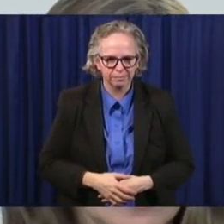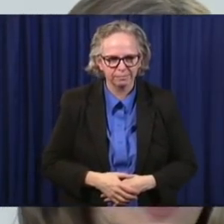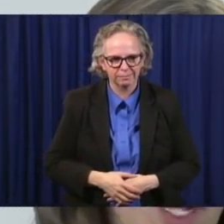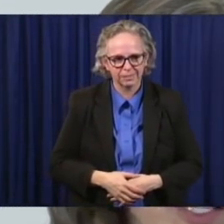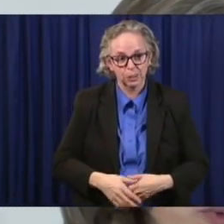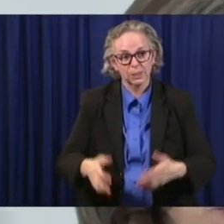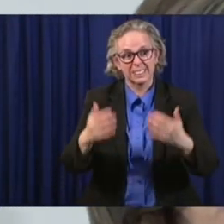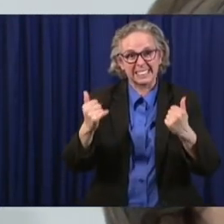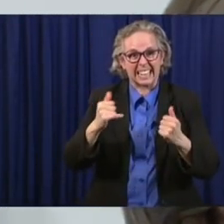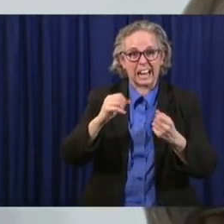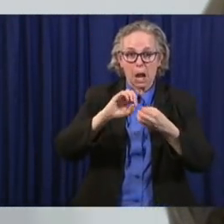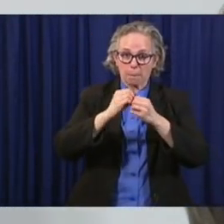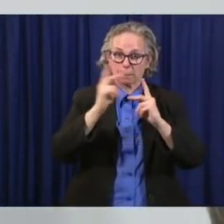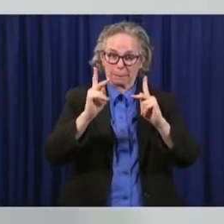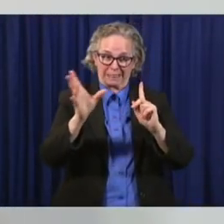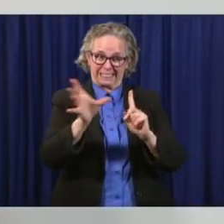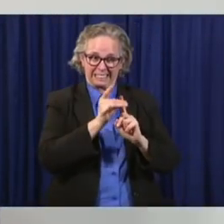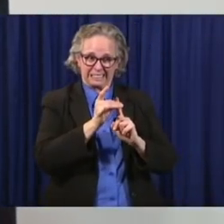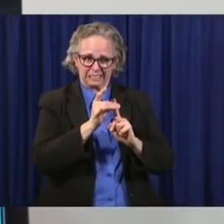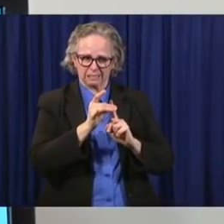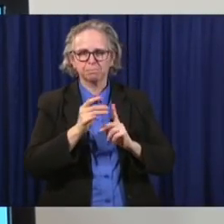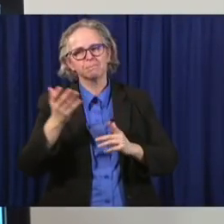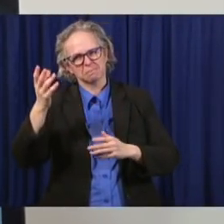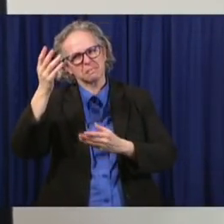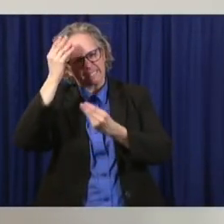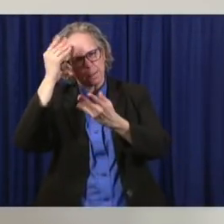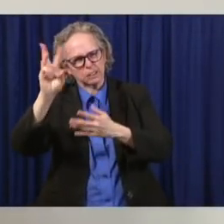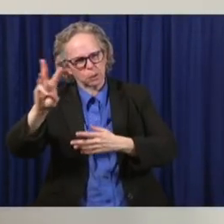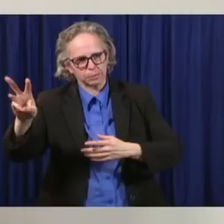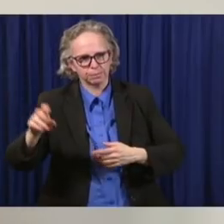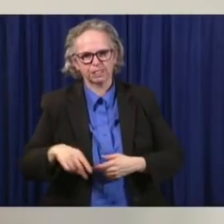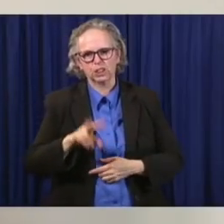today, again, on our website as well,